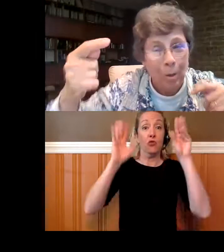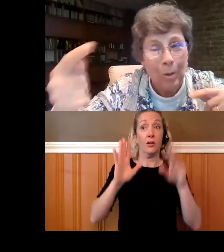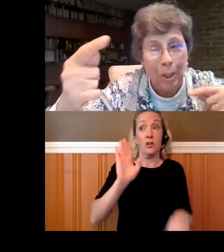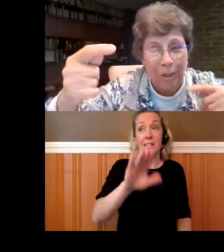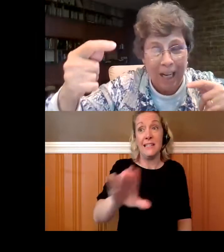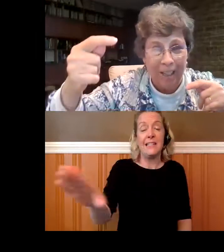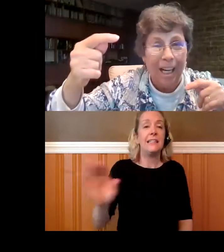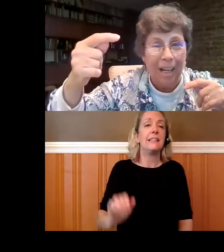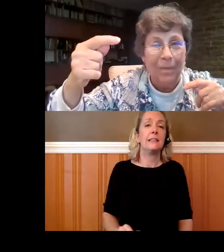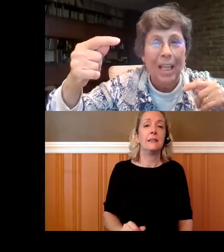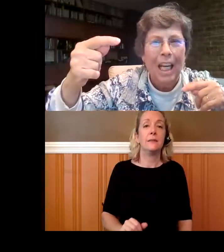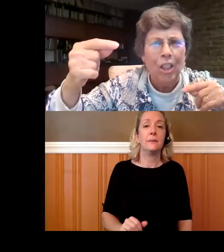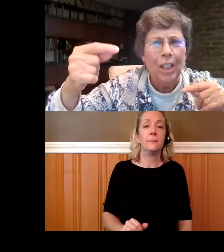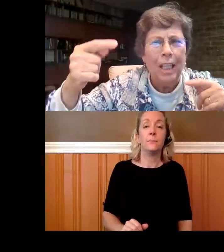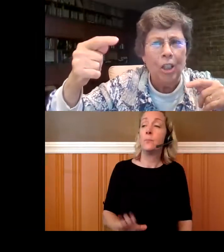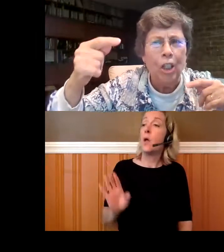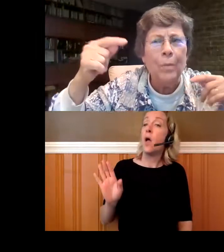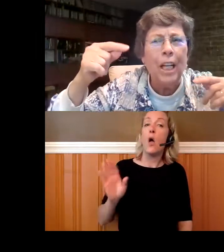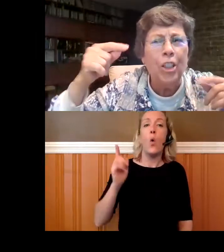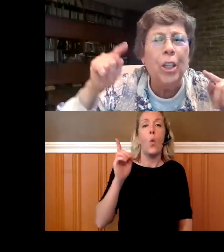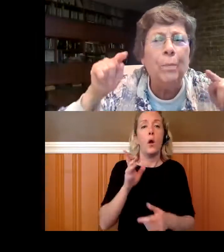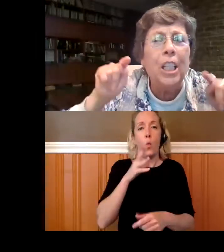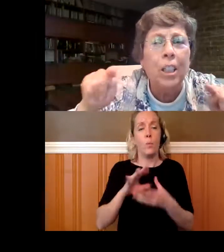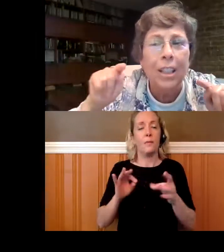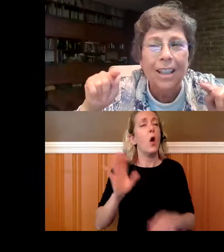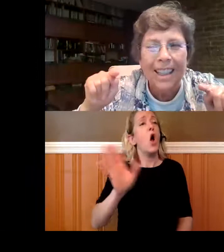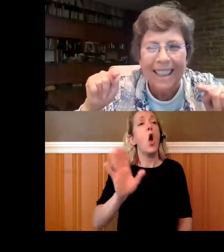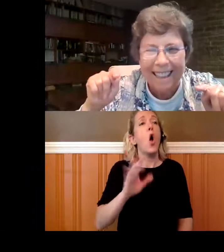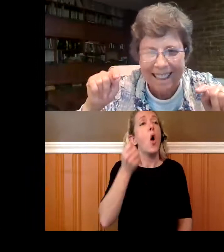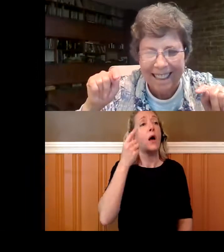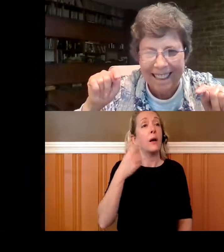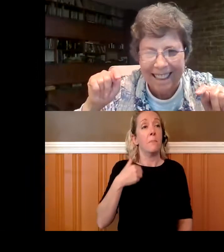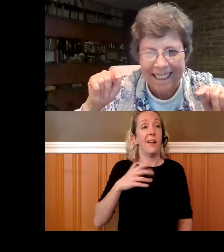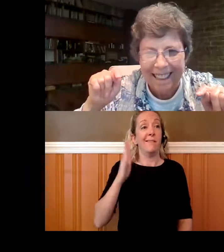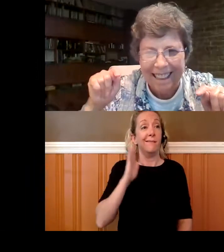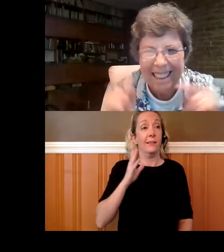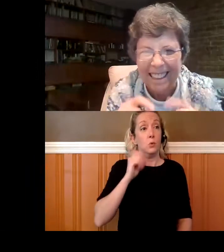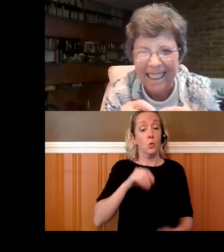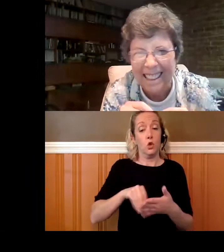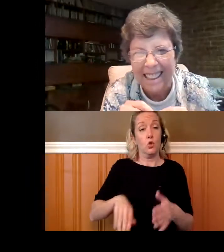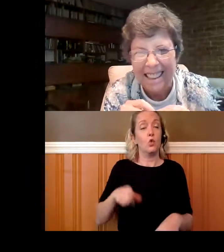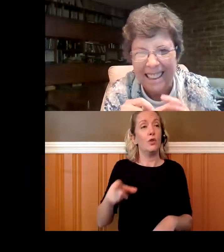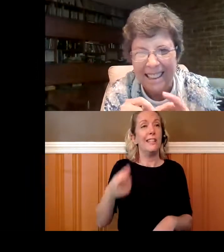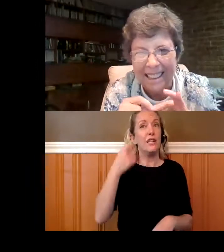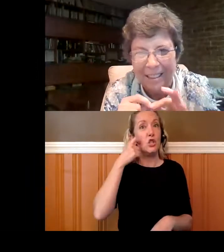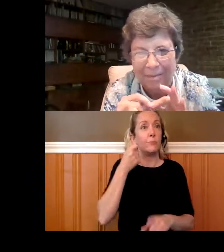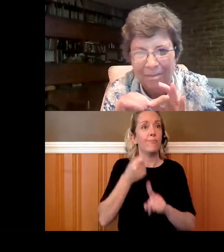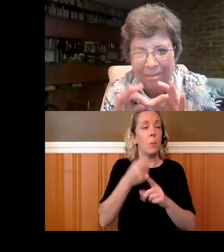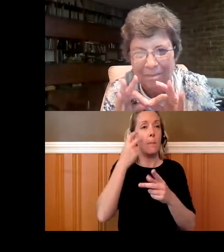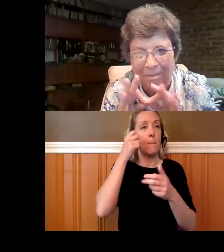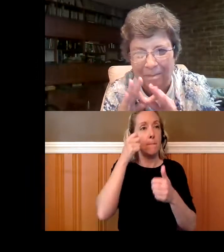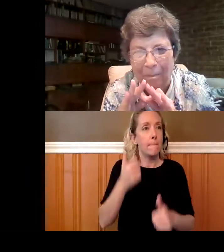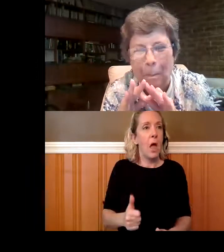boy had only been blind. I mean, he was high school and he just lost his vision 4 months before and was